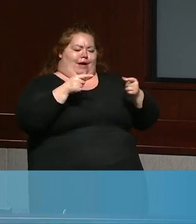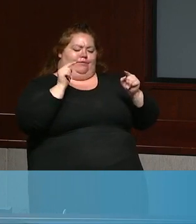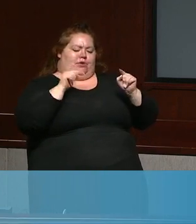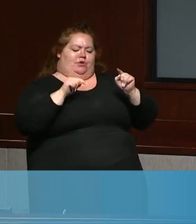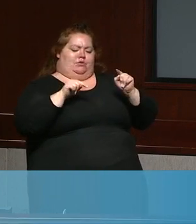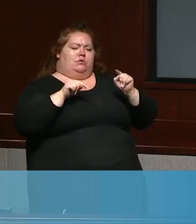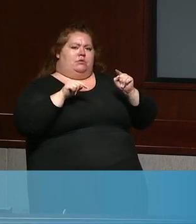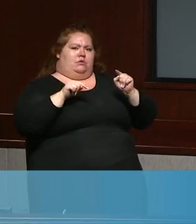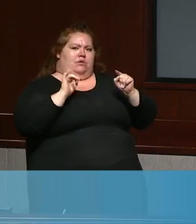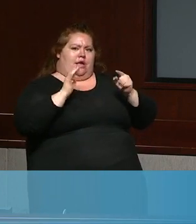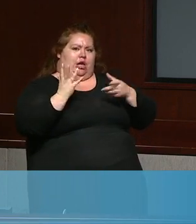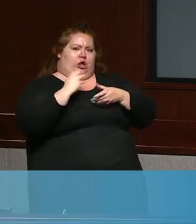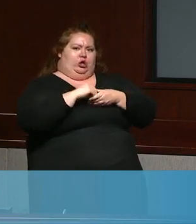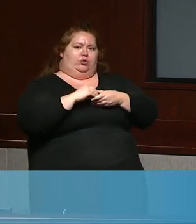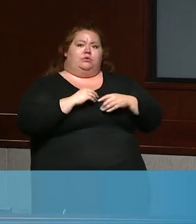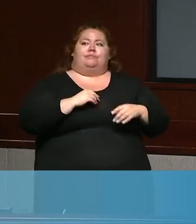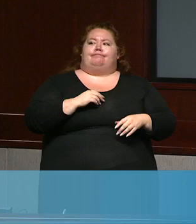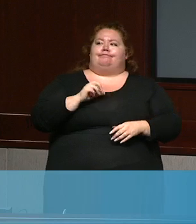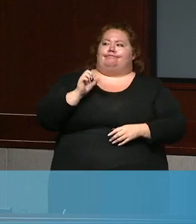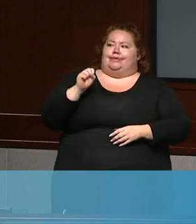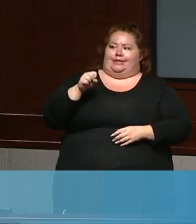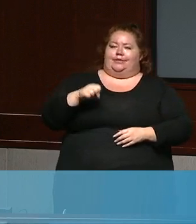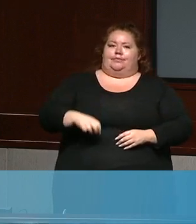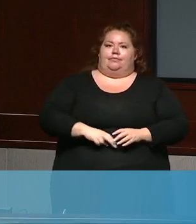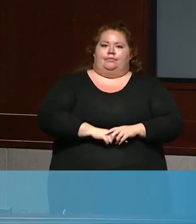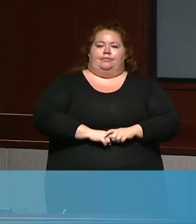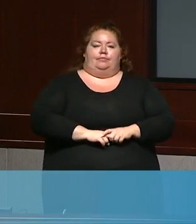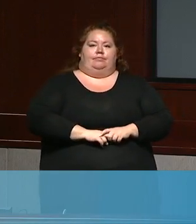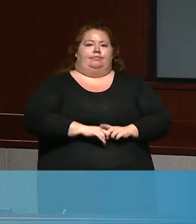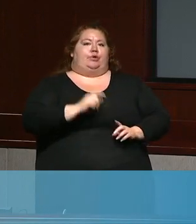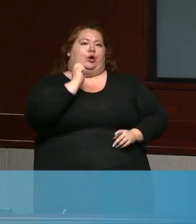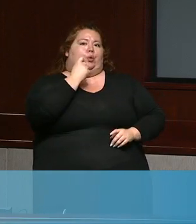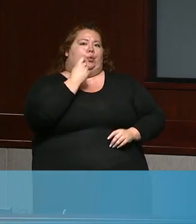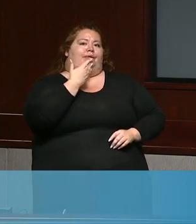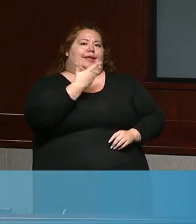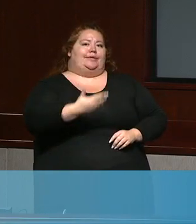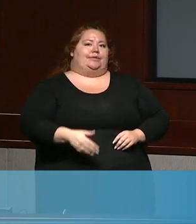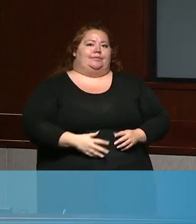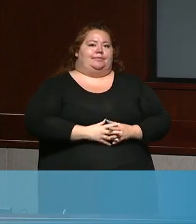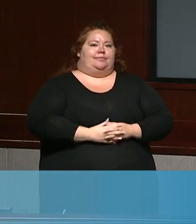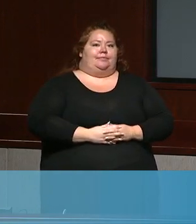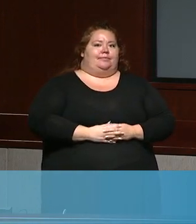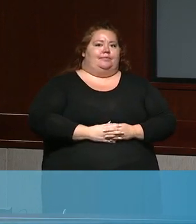based off ethnicity. Yes, ma'am. Cool. Thank you.